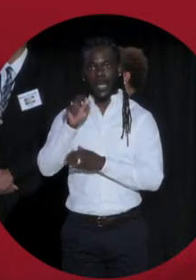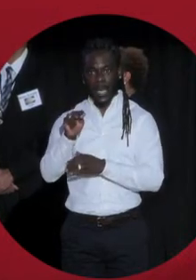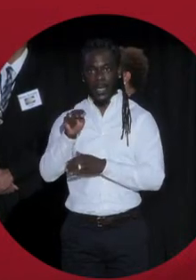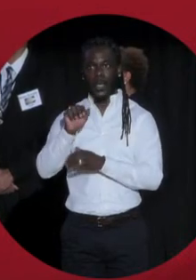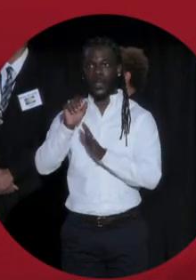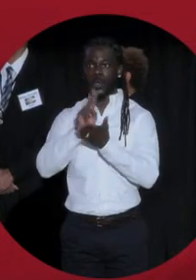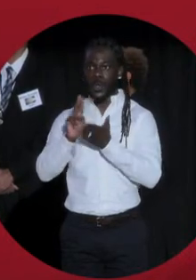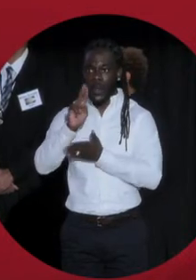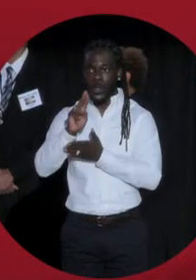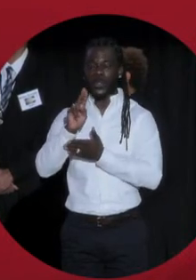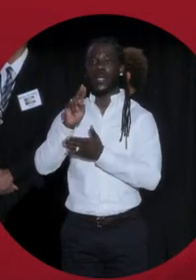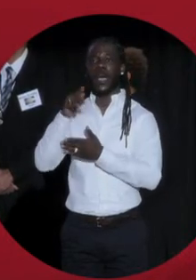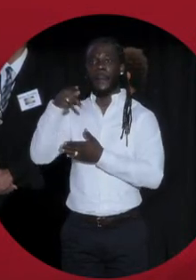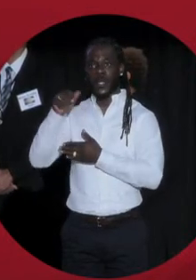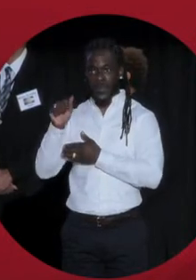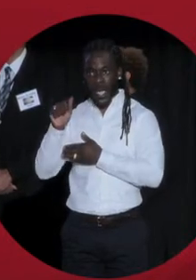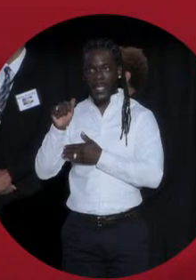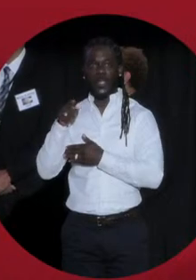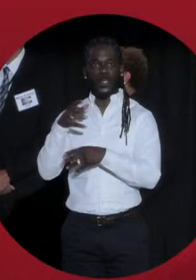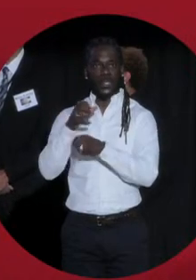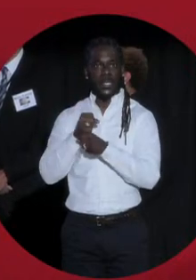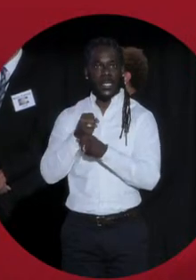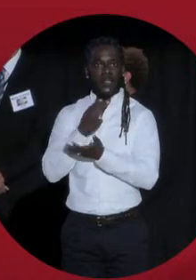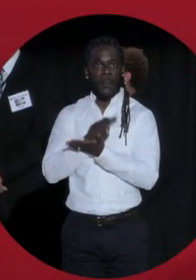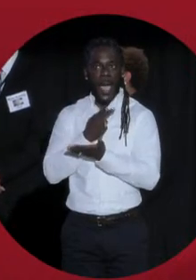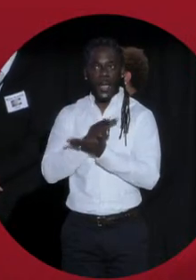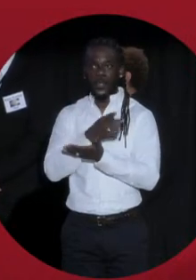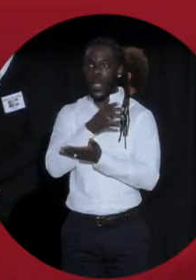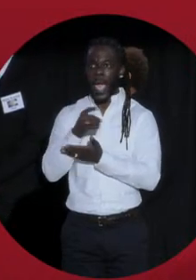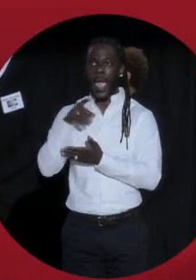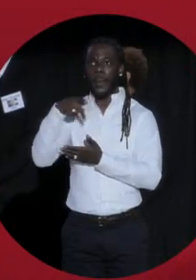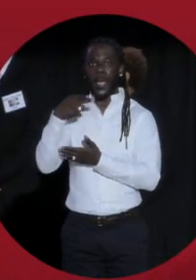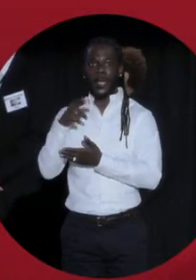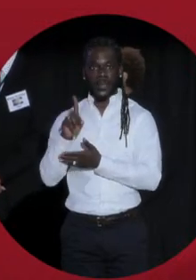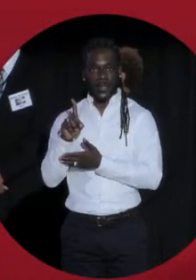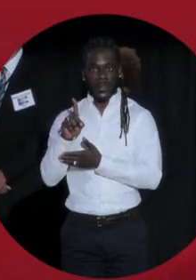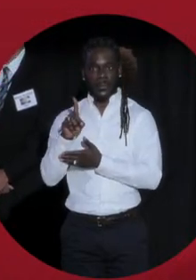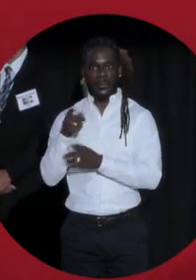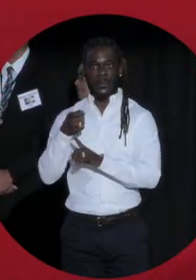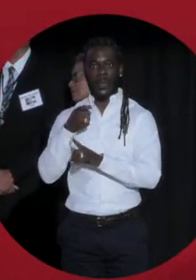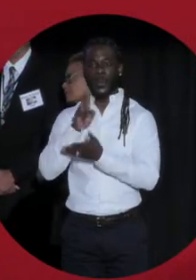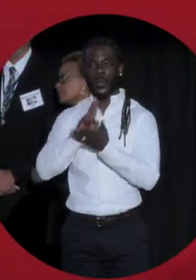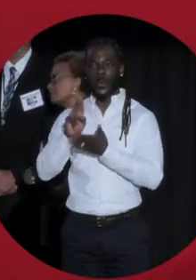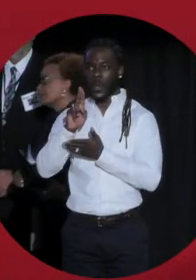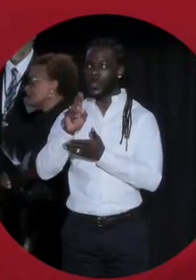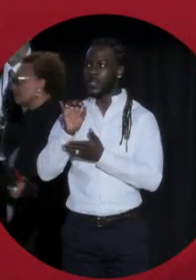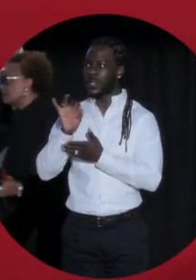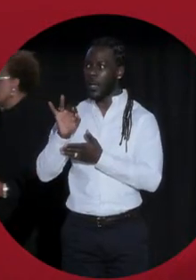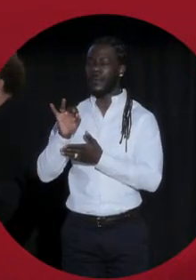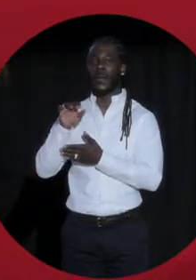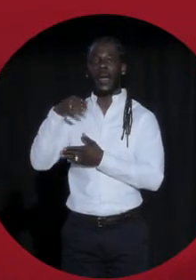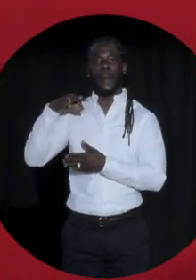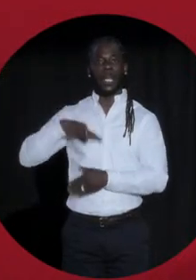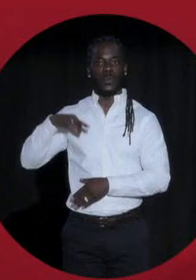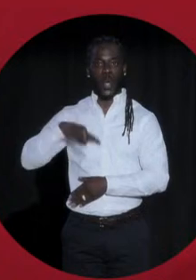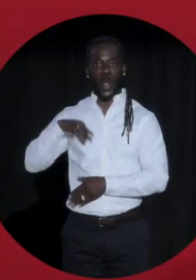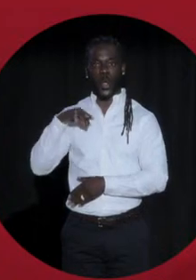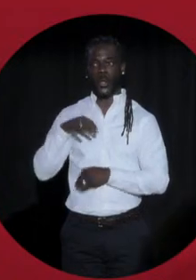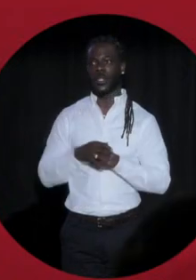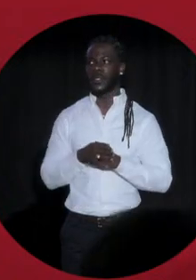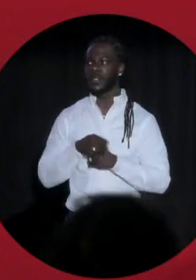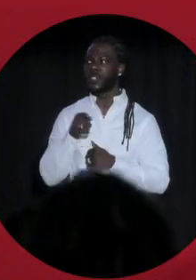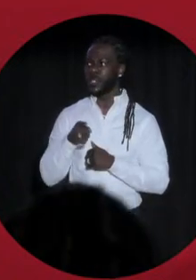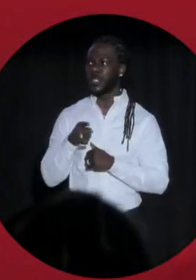of Pennsylvania. She received her master's and her doctoral degrees from the University of Pittsburgh. She